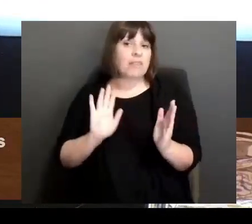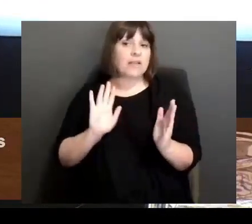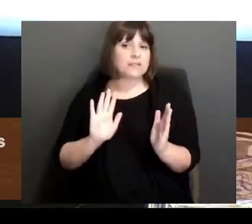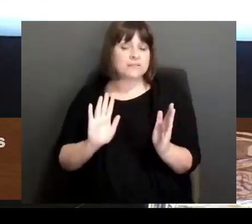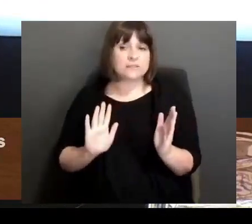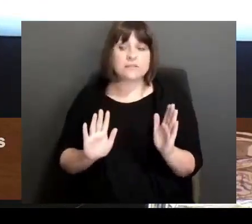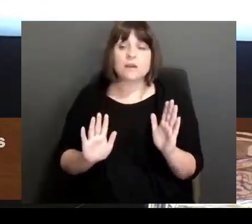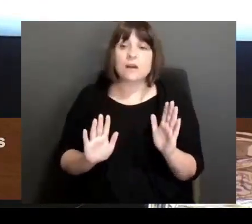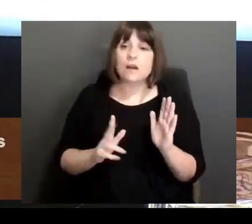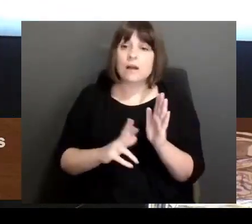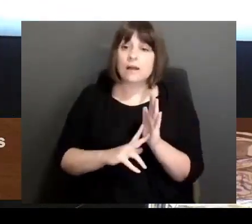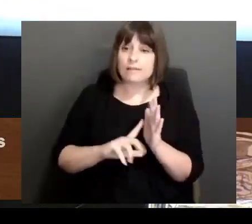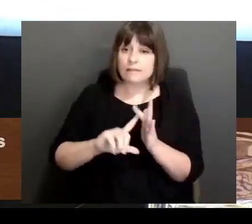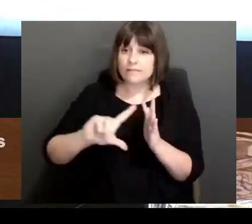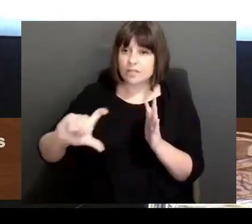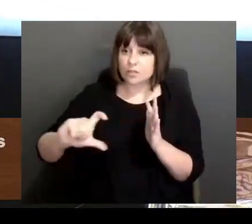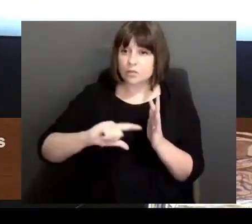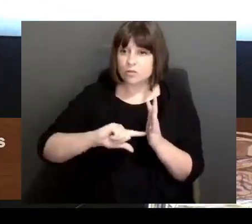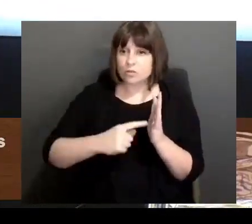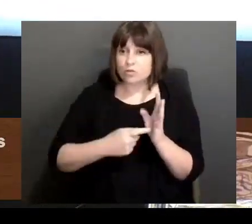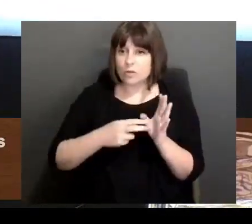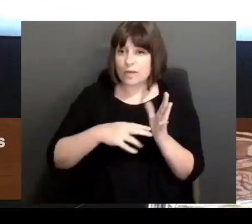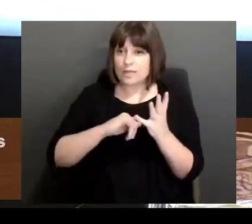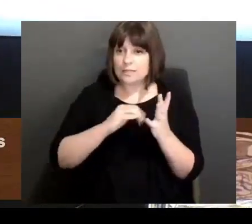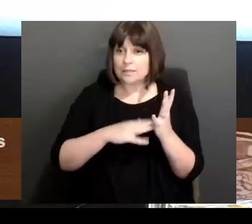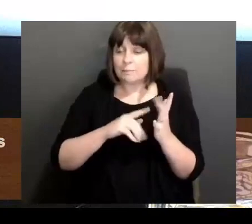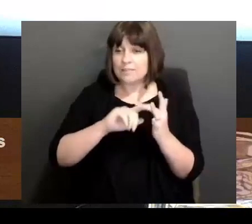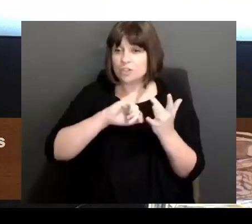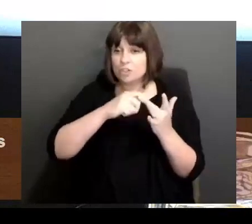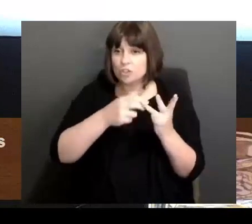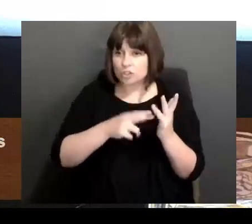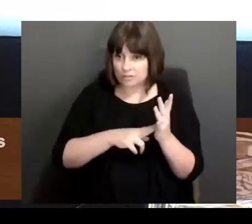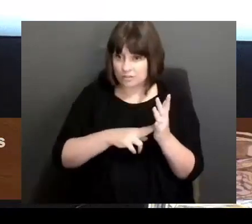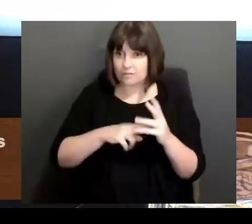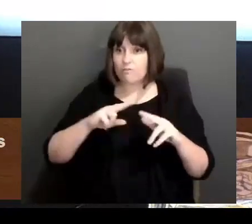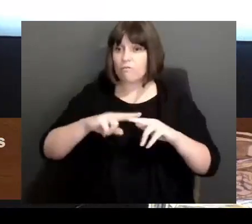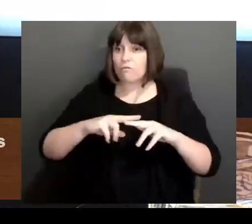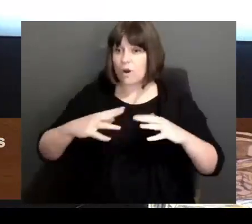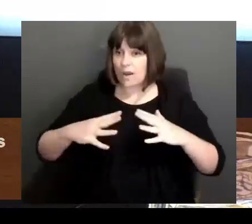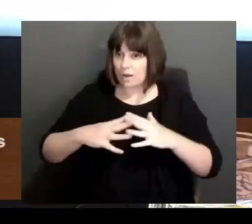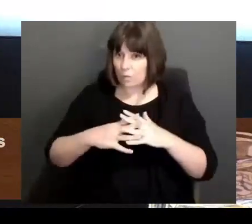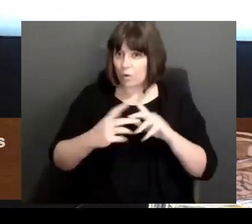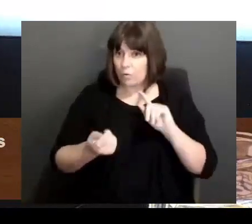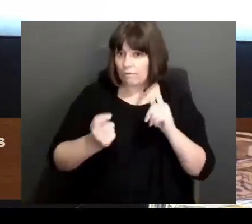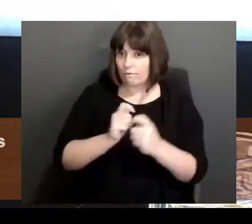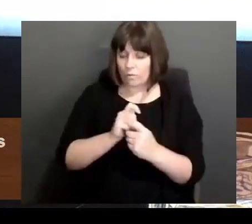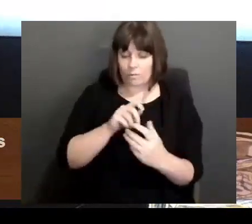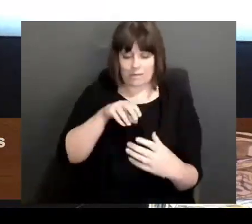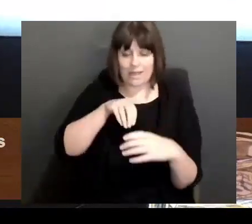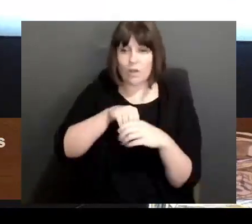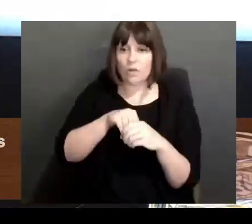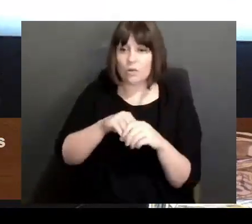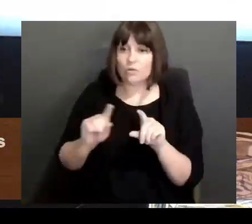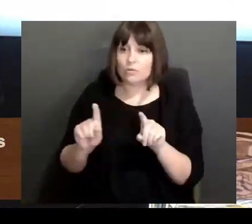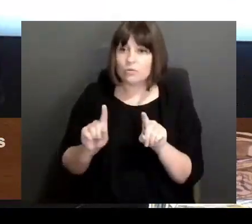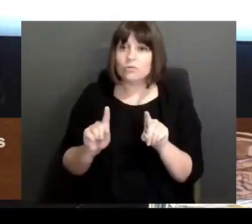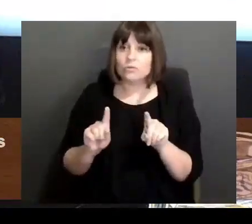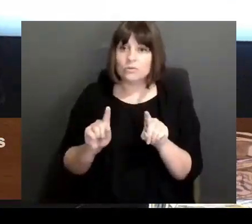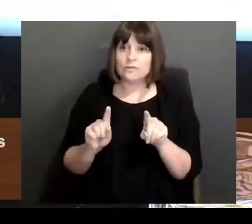the Victorian Transmission Investment Framework reforms include is, if you like,